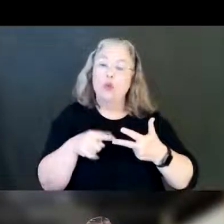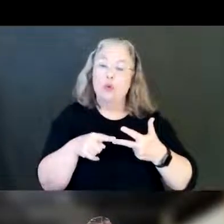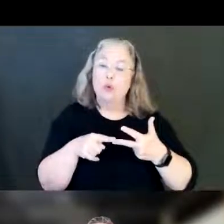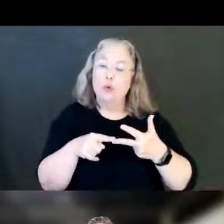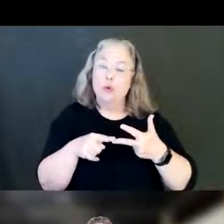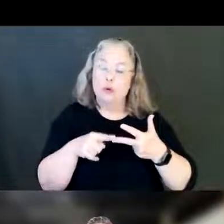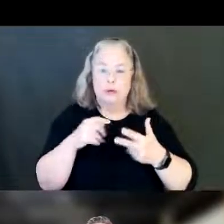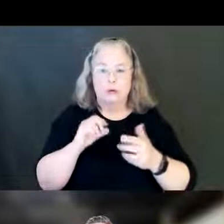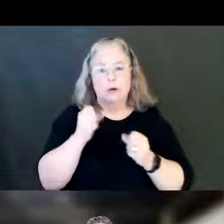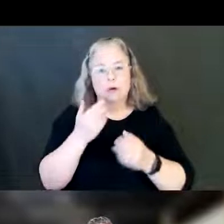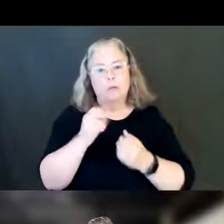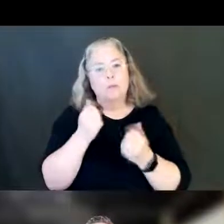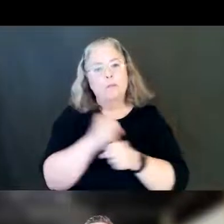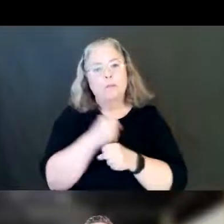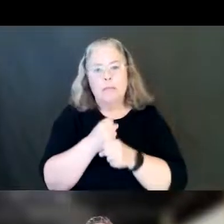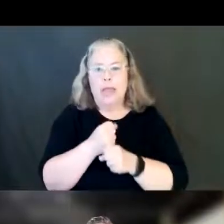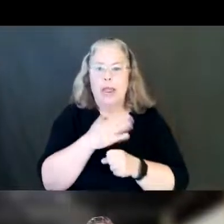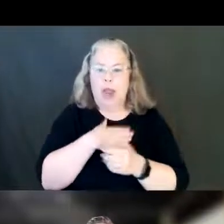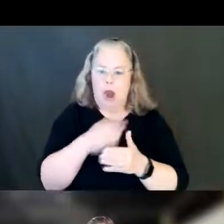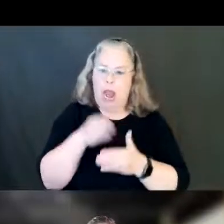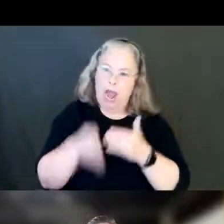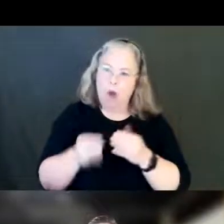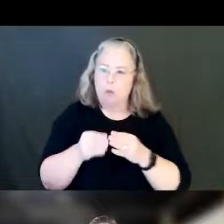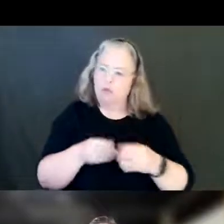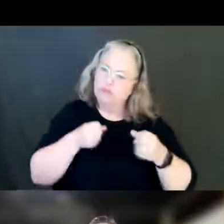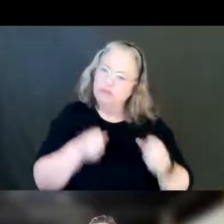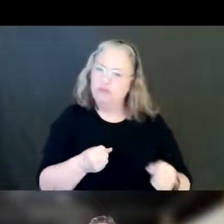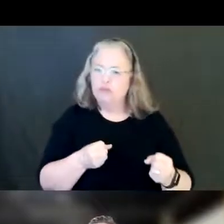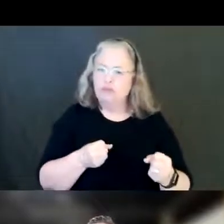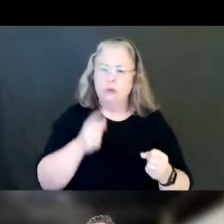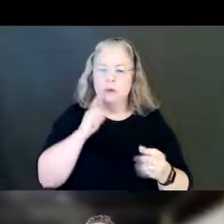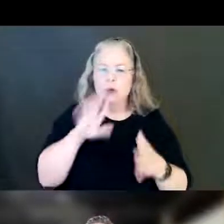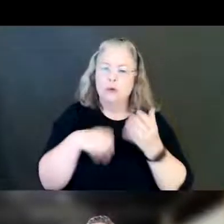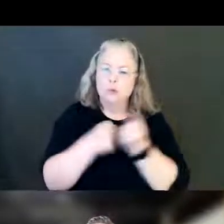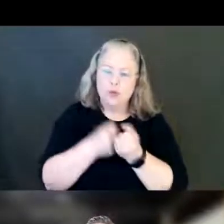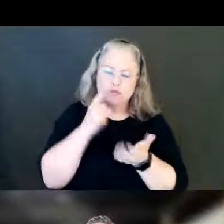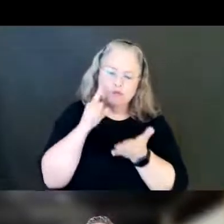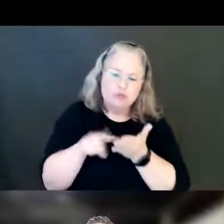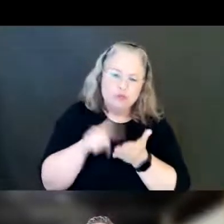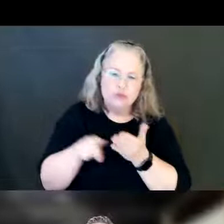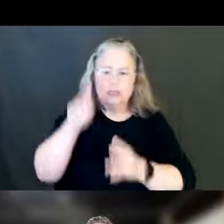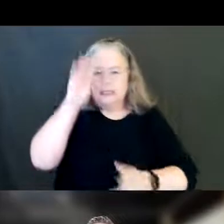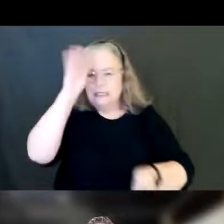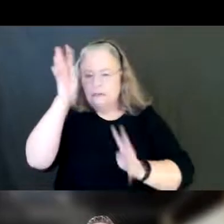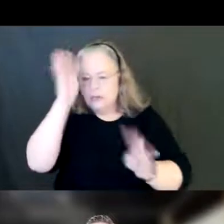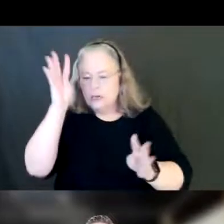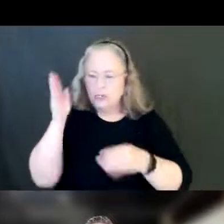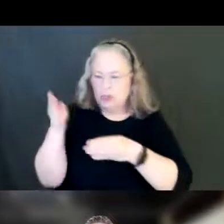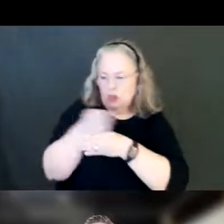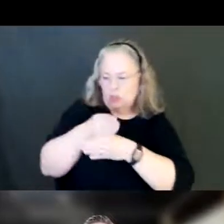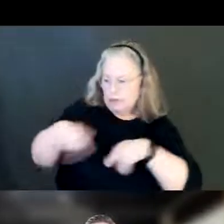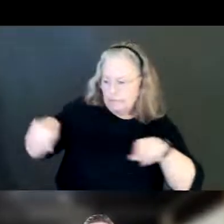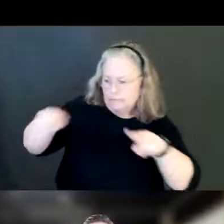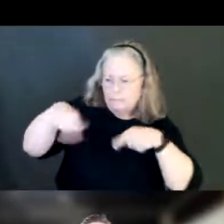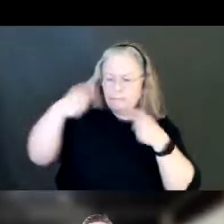to strengthen outcomes. And so looking to do that by supporting research and innovation and shared understanding.